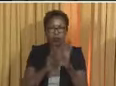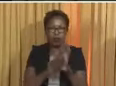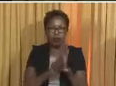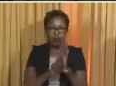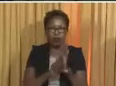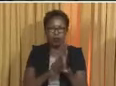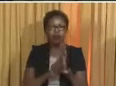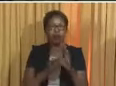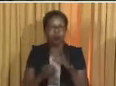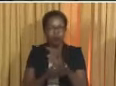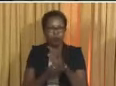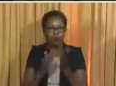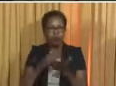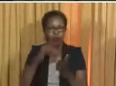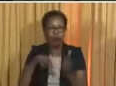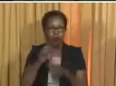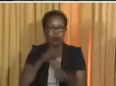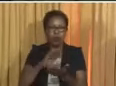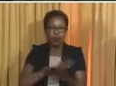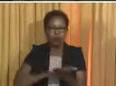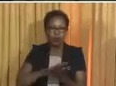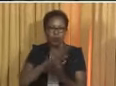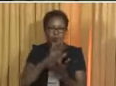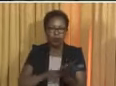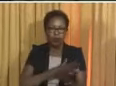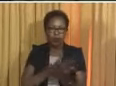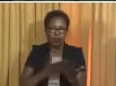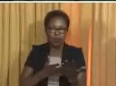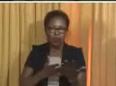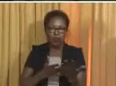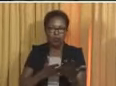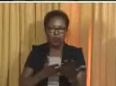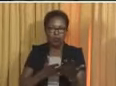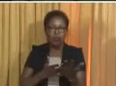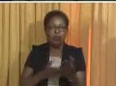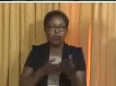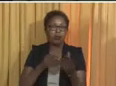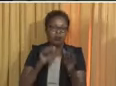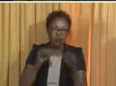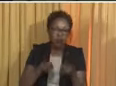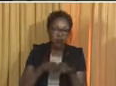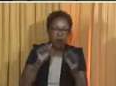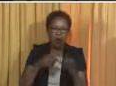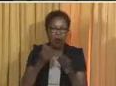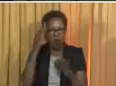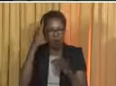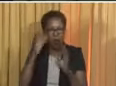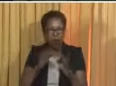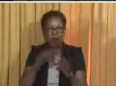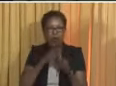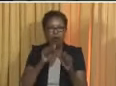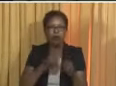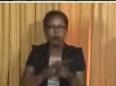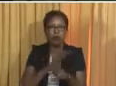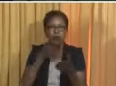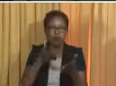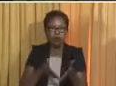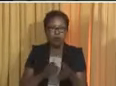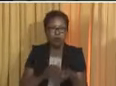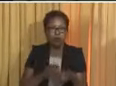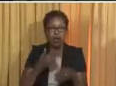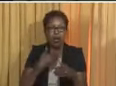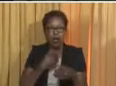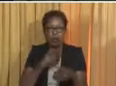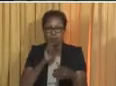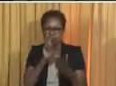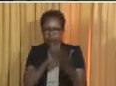the basic structure doctrine is indeed such a doctrine, and if it is applicable here. I recognize that there are differing